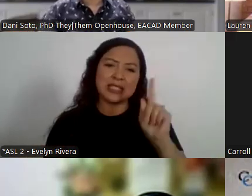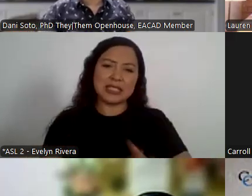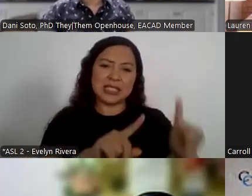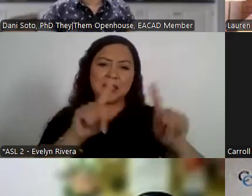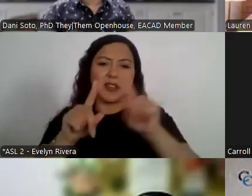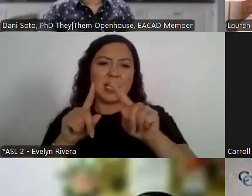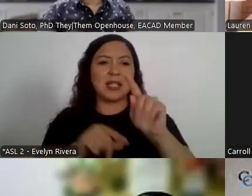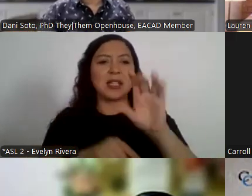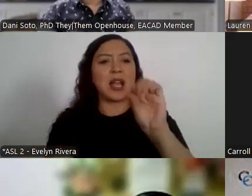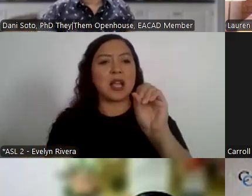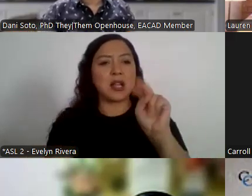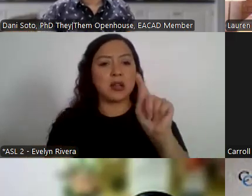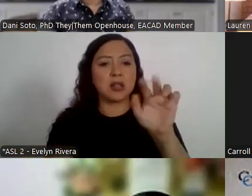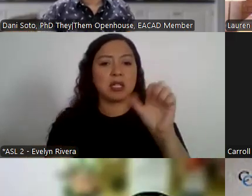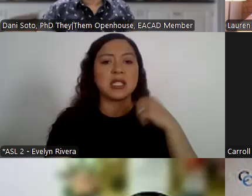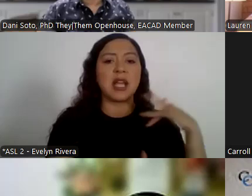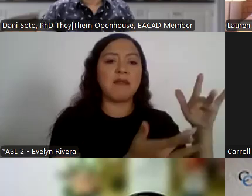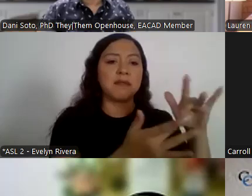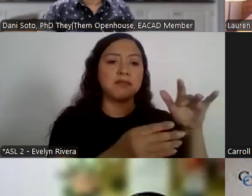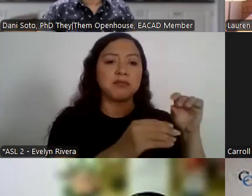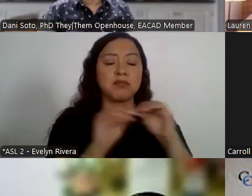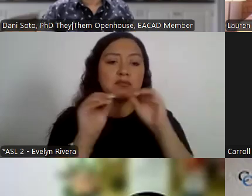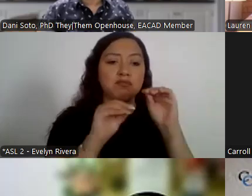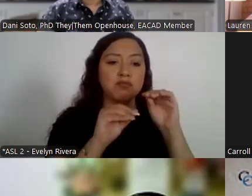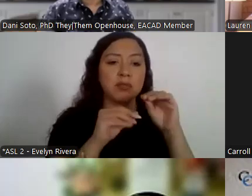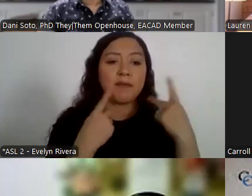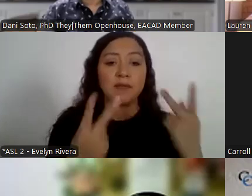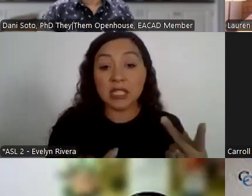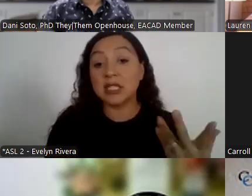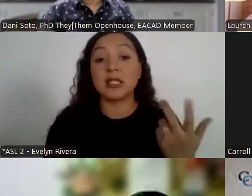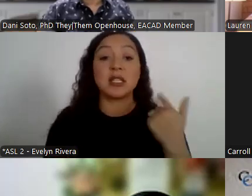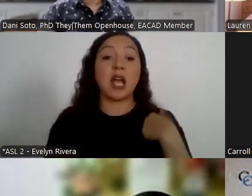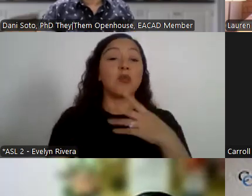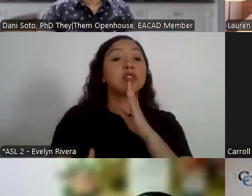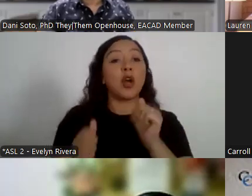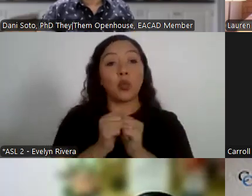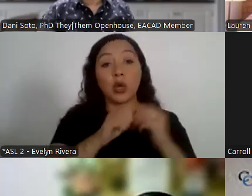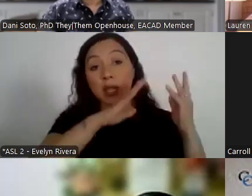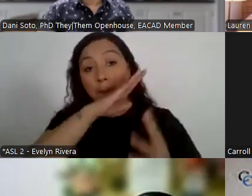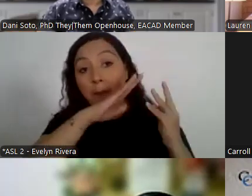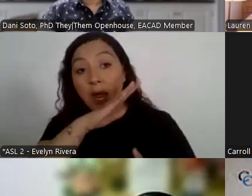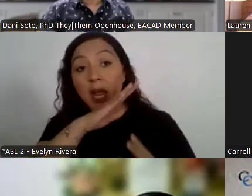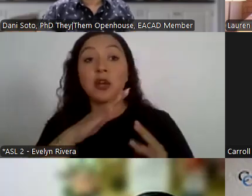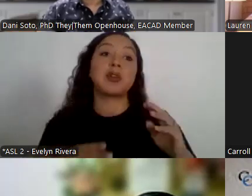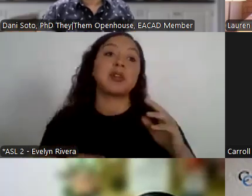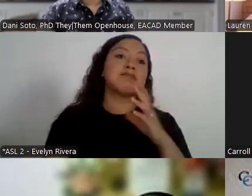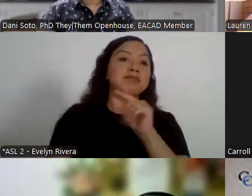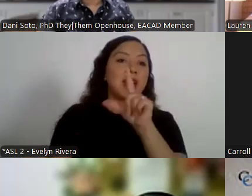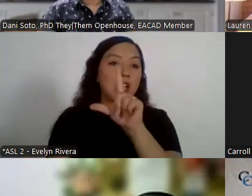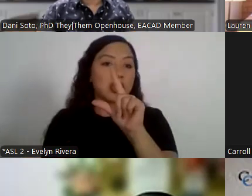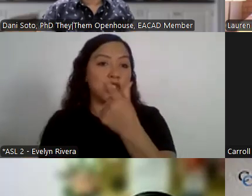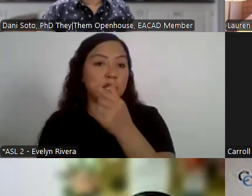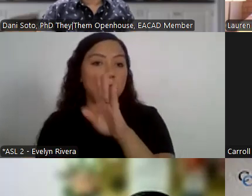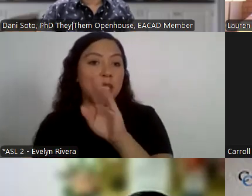this meaningful work in. And I would talk with migrant populations, LGBTQ plus,